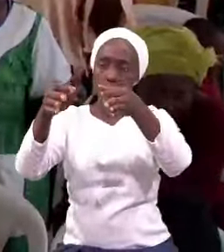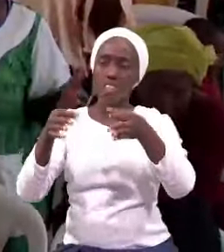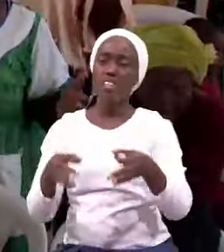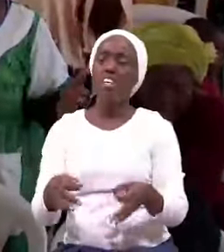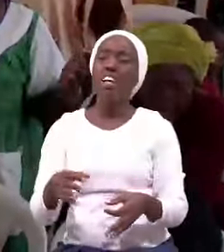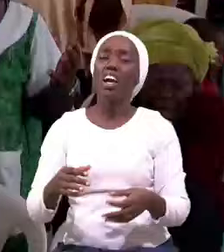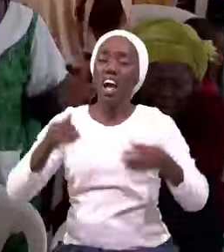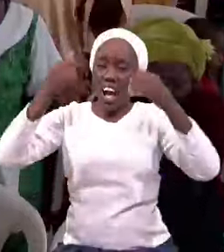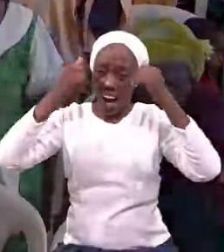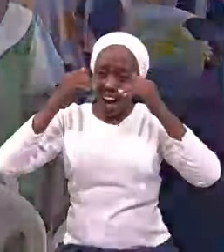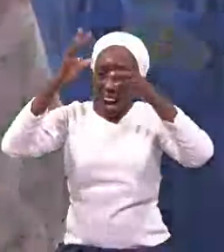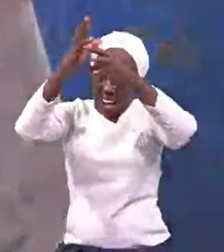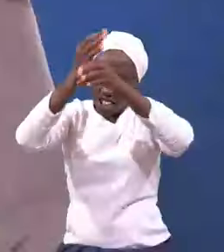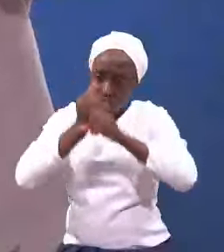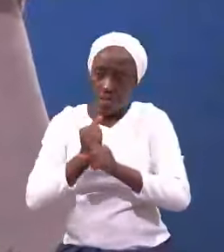Achievement in your life.